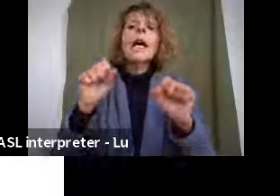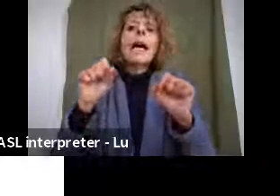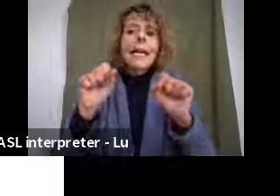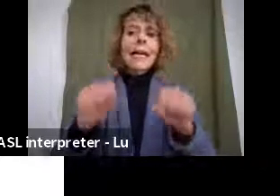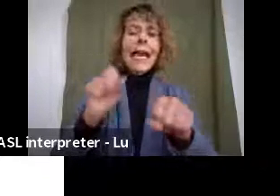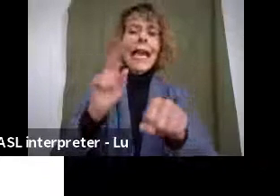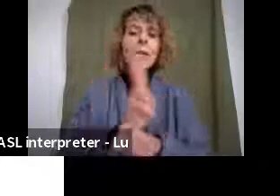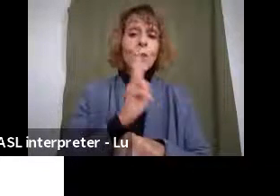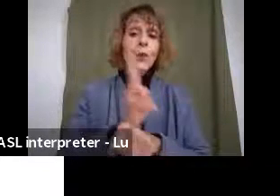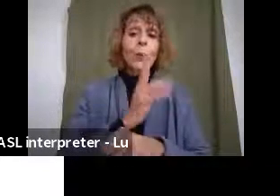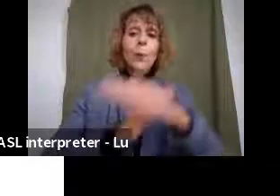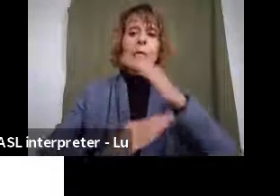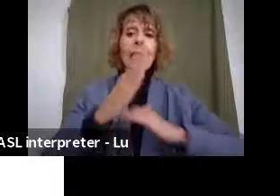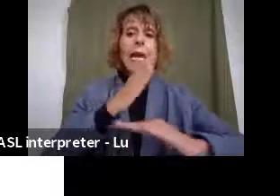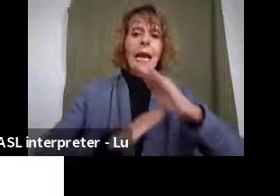wheelchair to